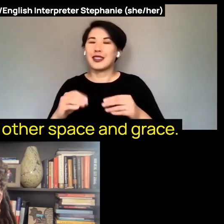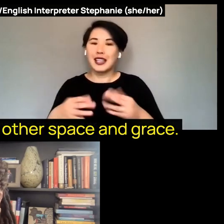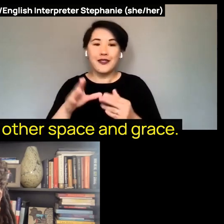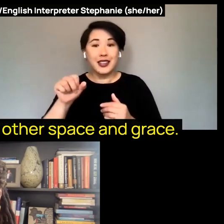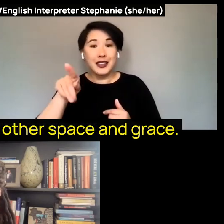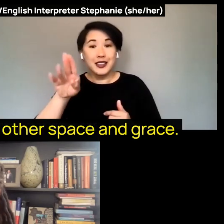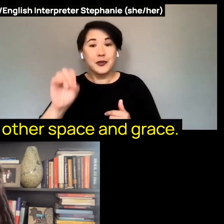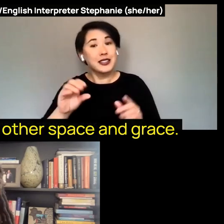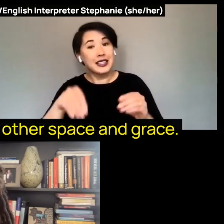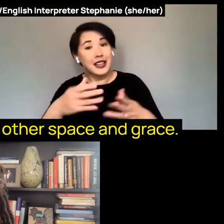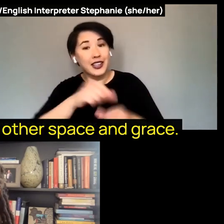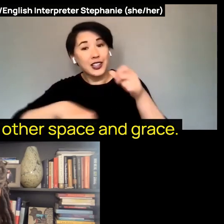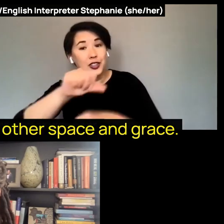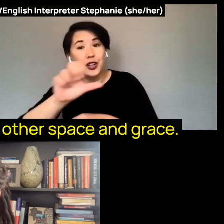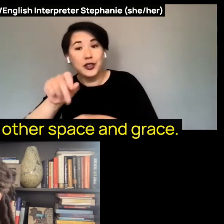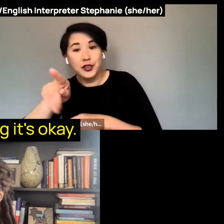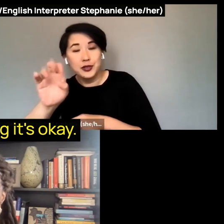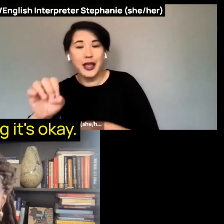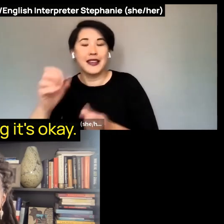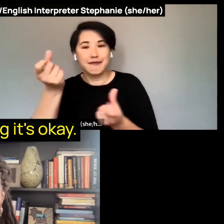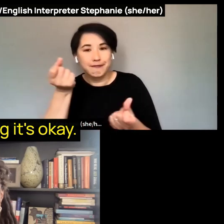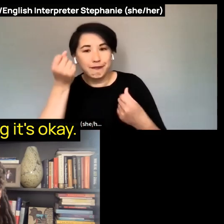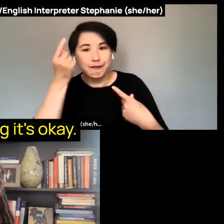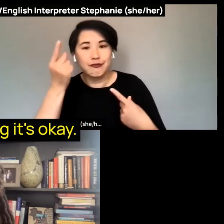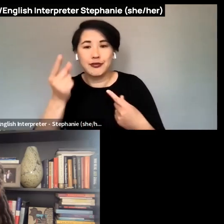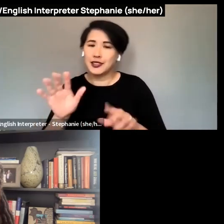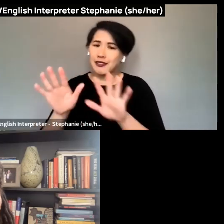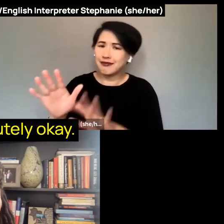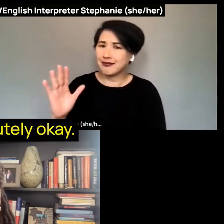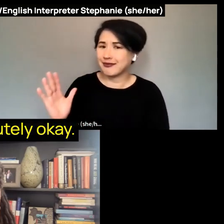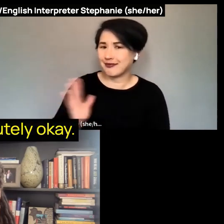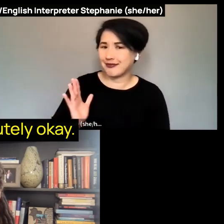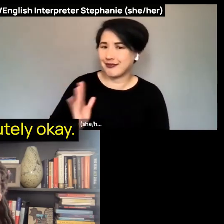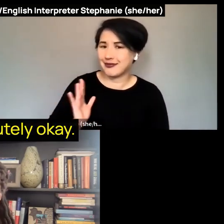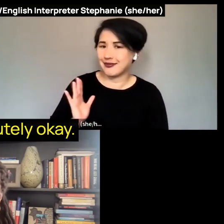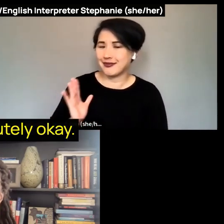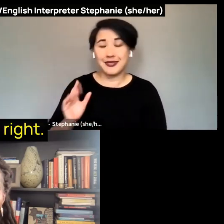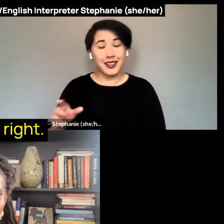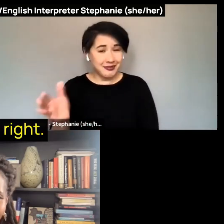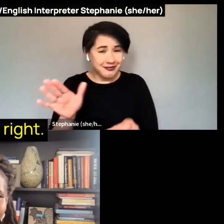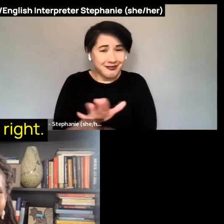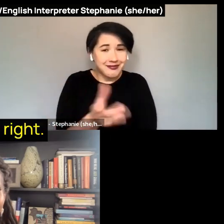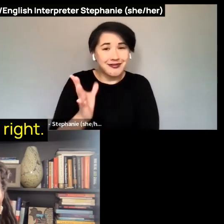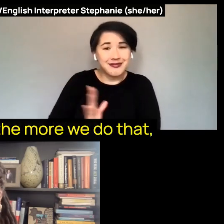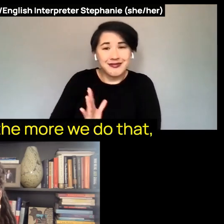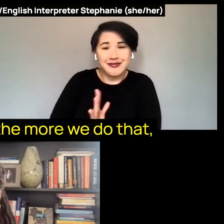each other space and grace and saying, it's okay. It's absolutely okay. It's all